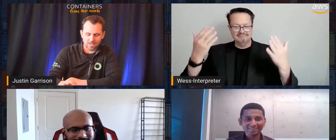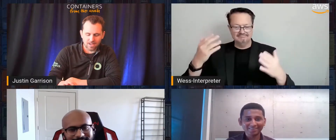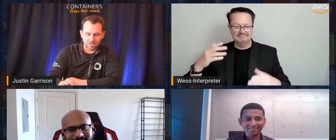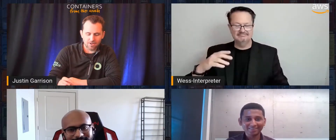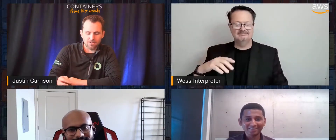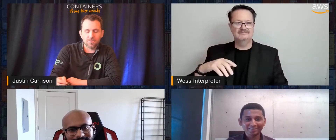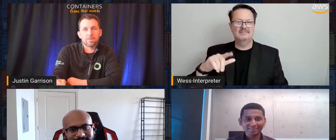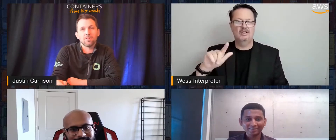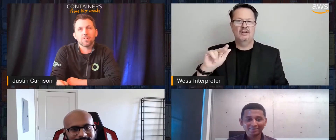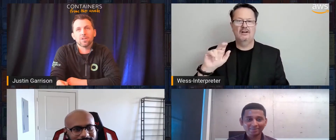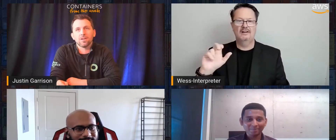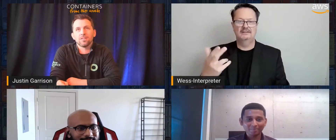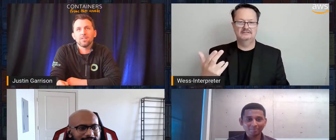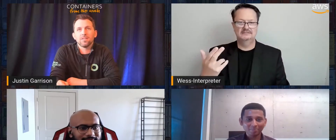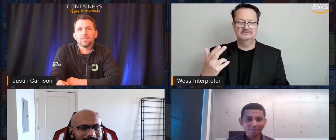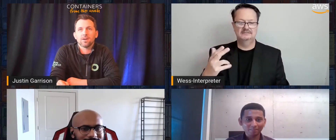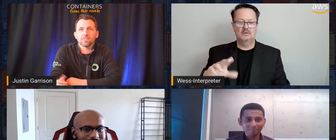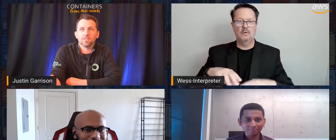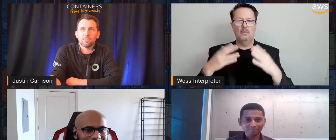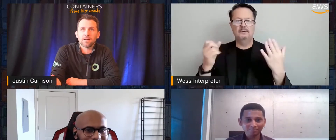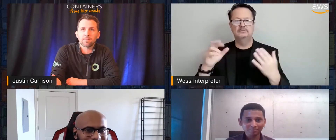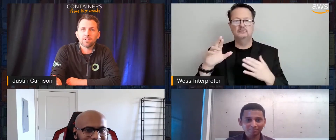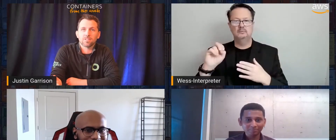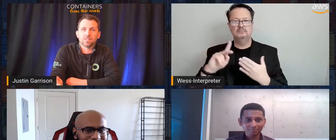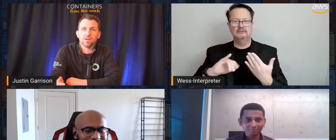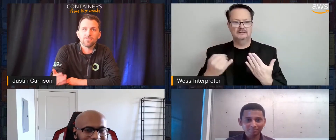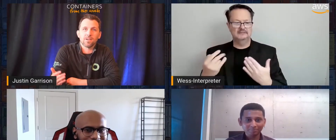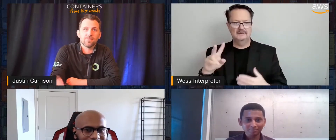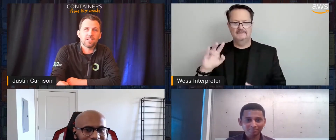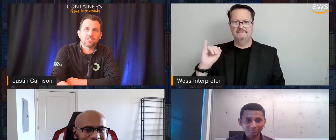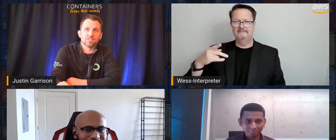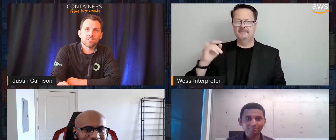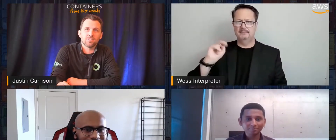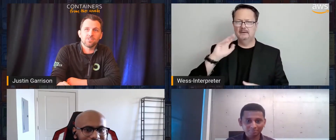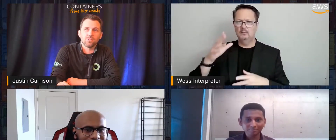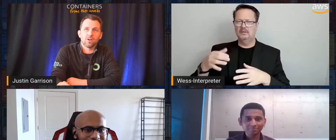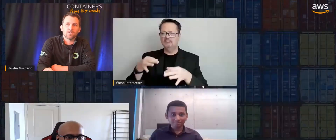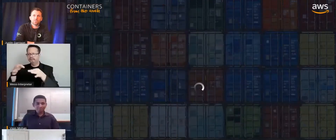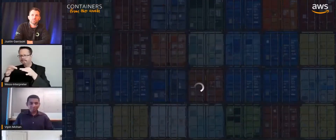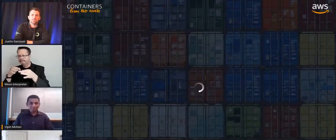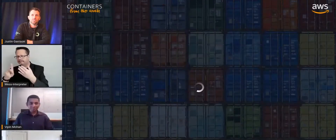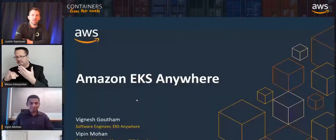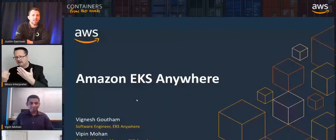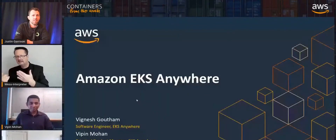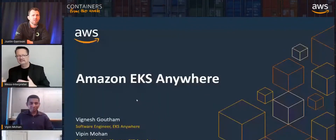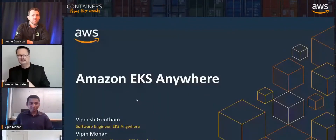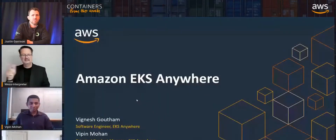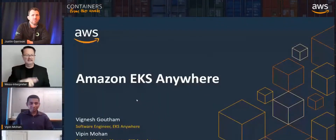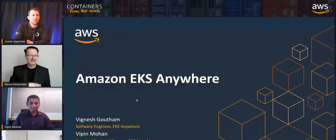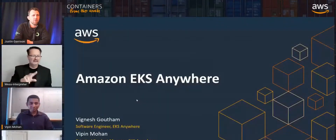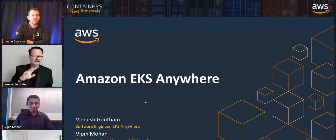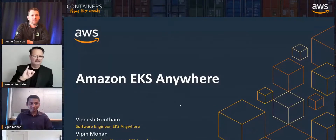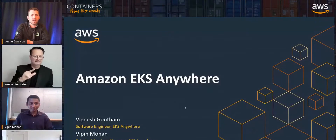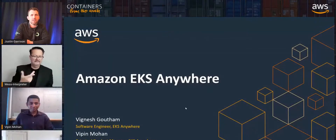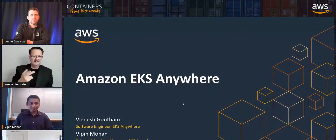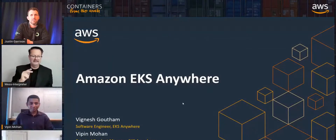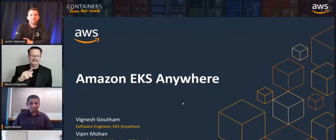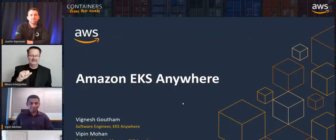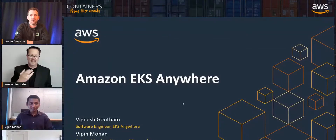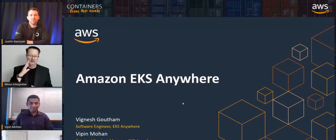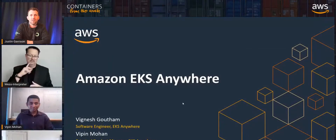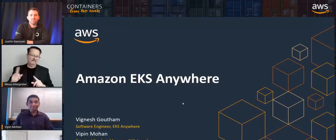it. I know, Vipin, you're going to tell us a little about the project itself, and Vignesh is going to do our first live demo of the